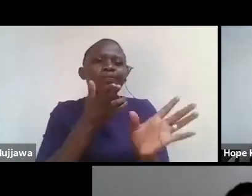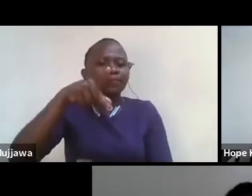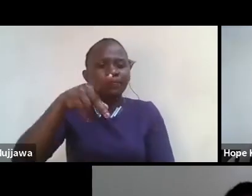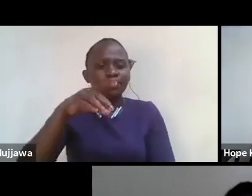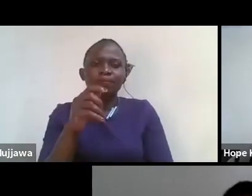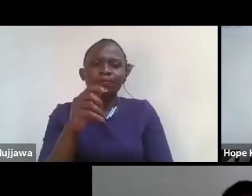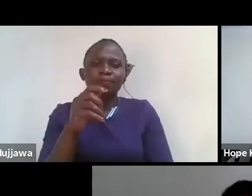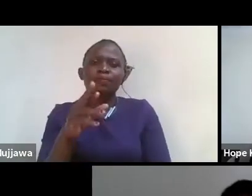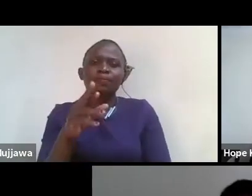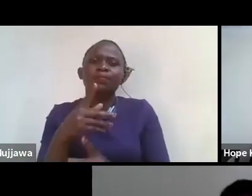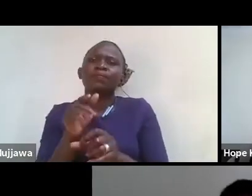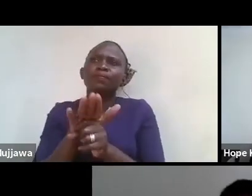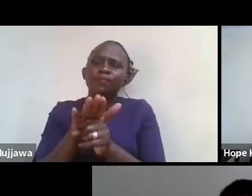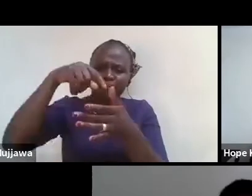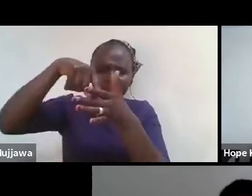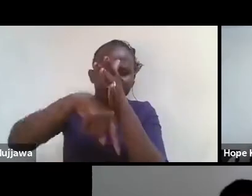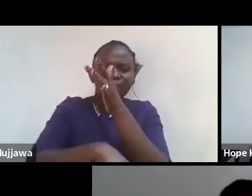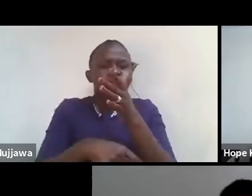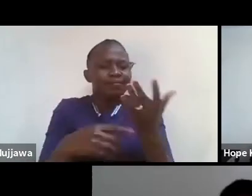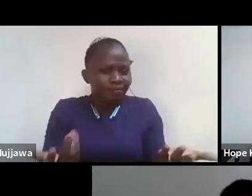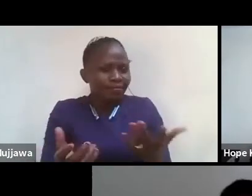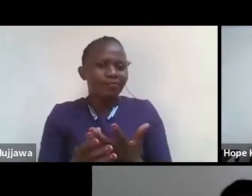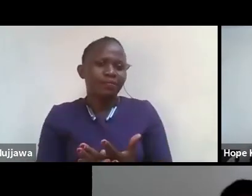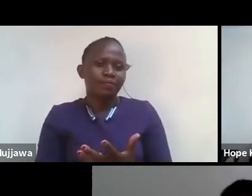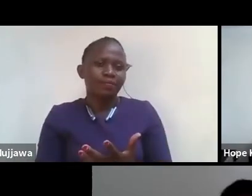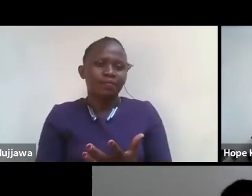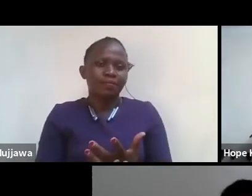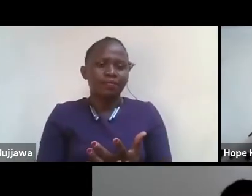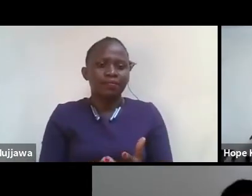goes on in that space, isn't there? Hope.